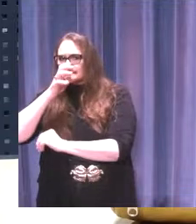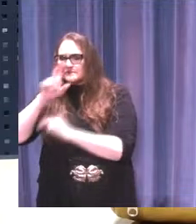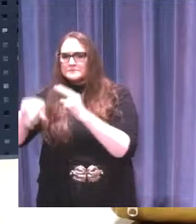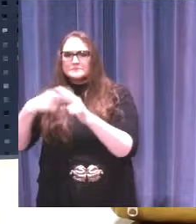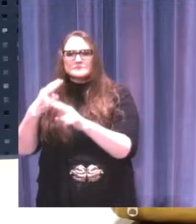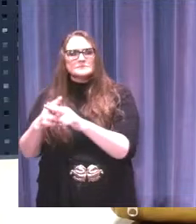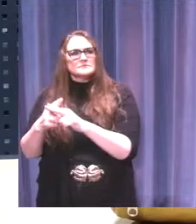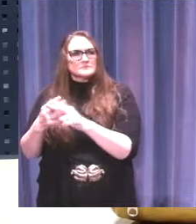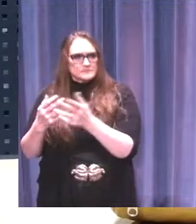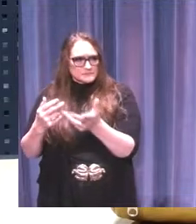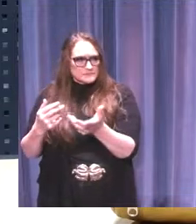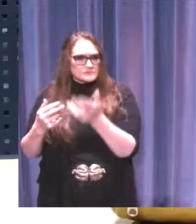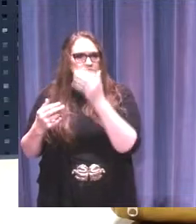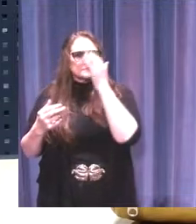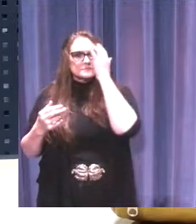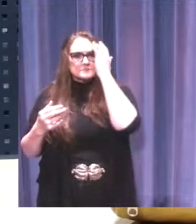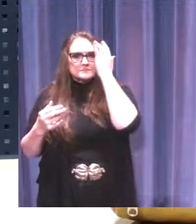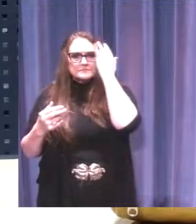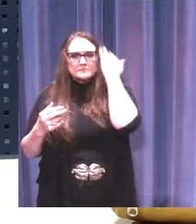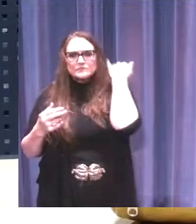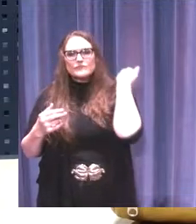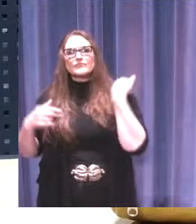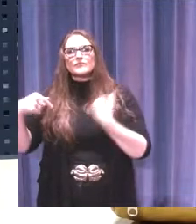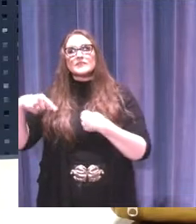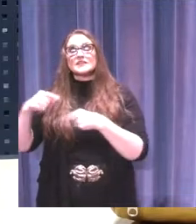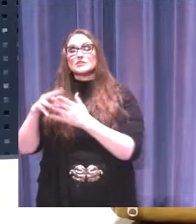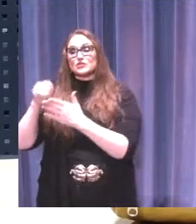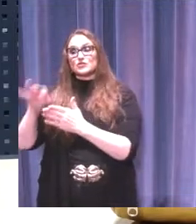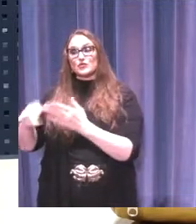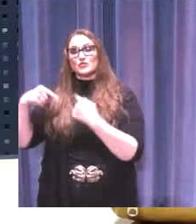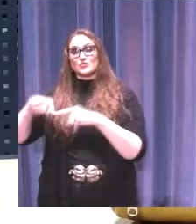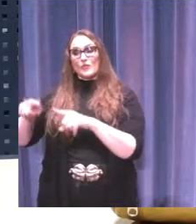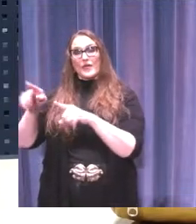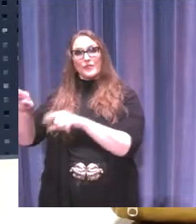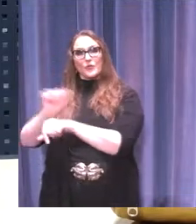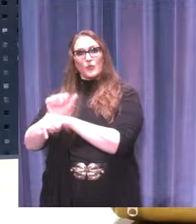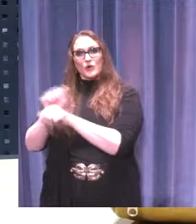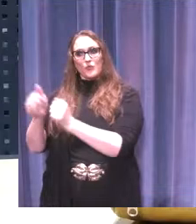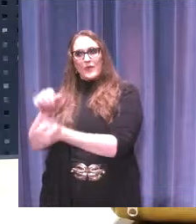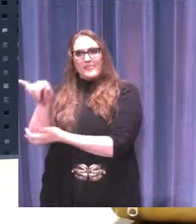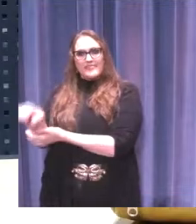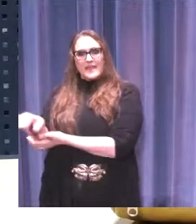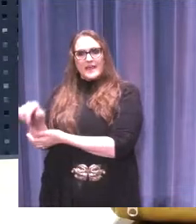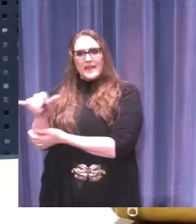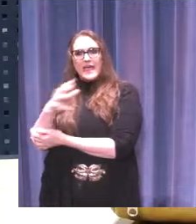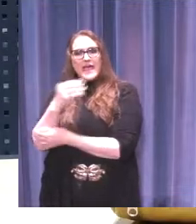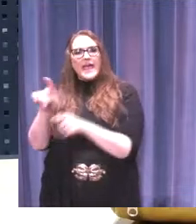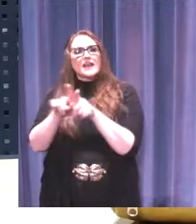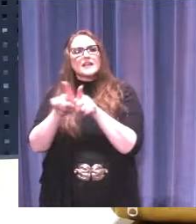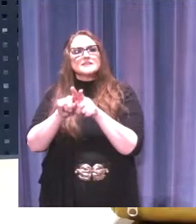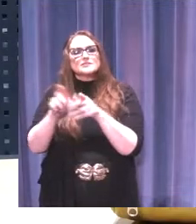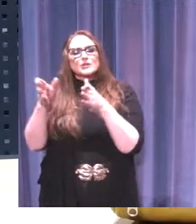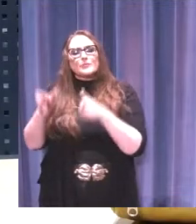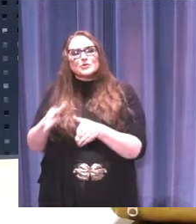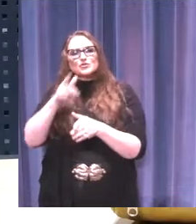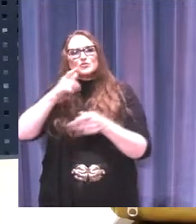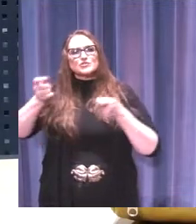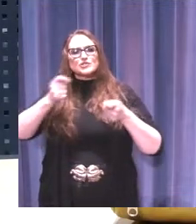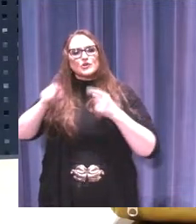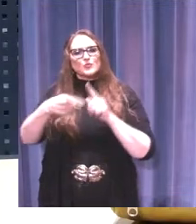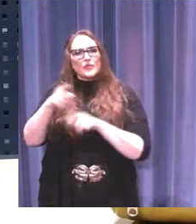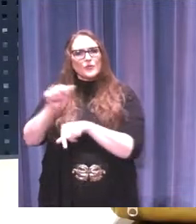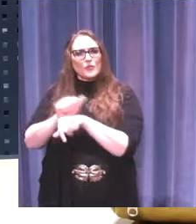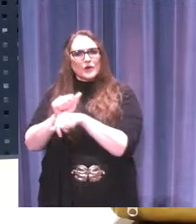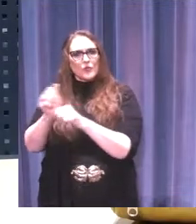in while our students are working with it and even while the person who's in charge is working with